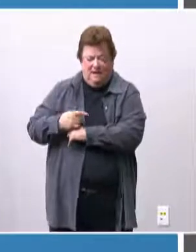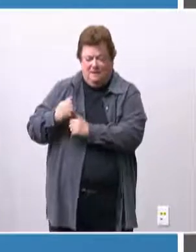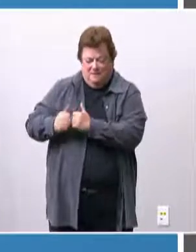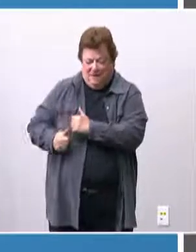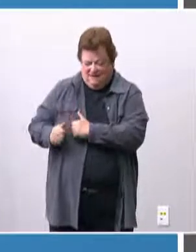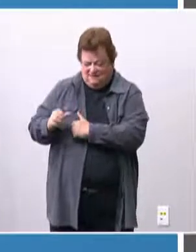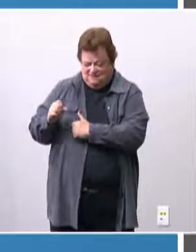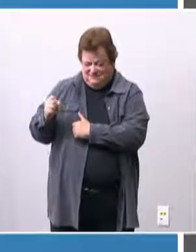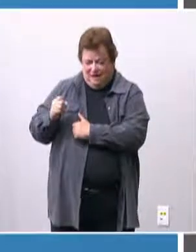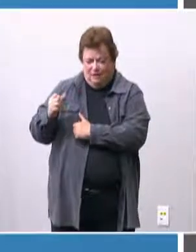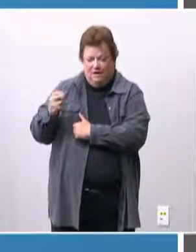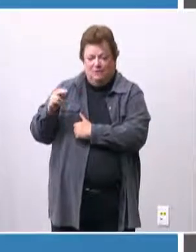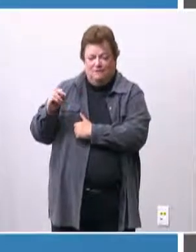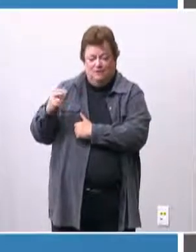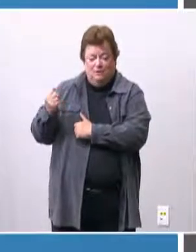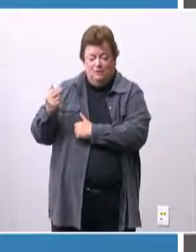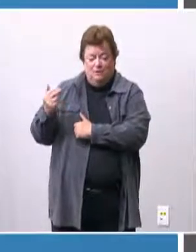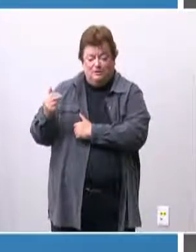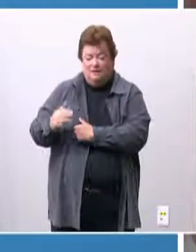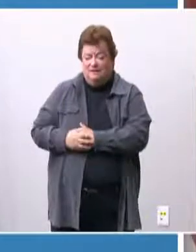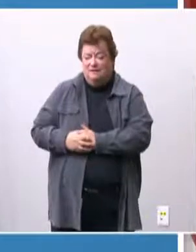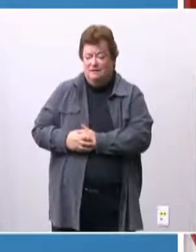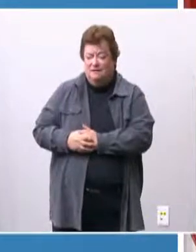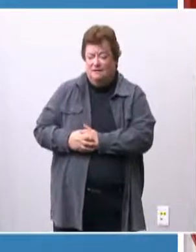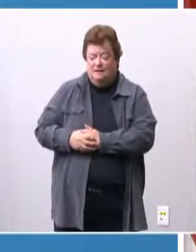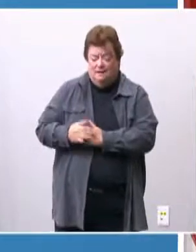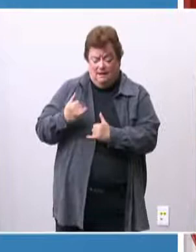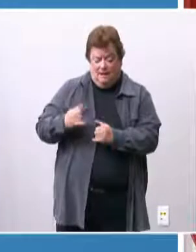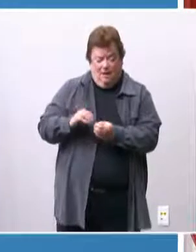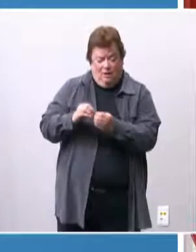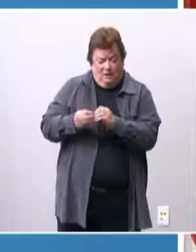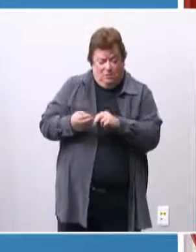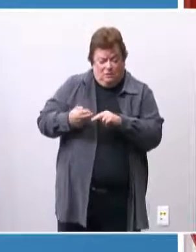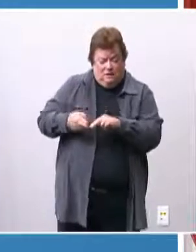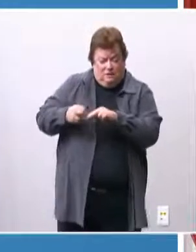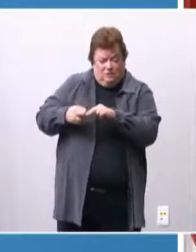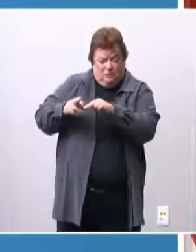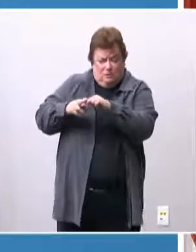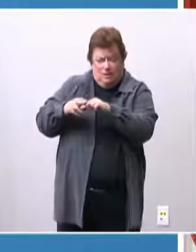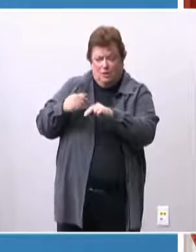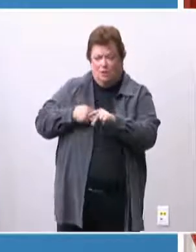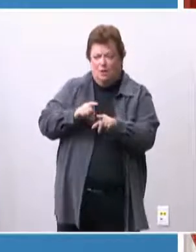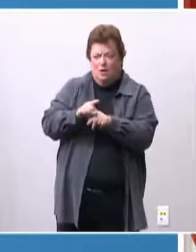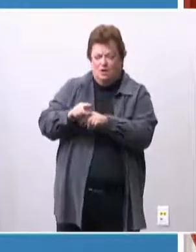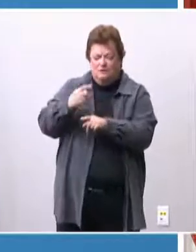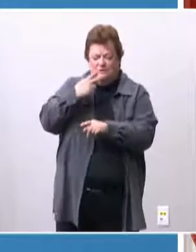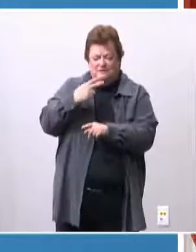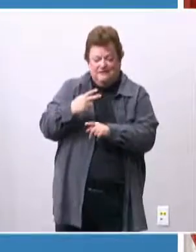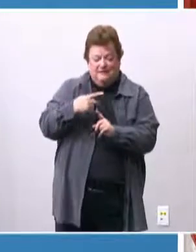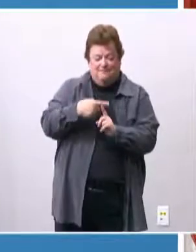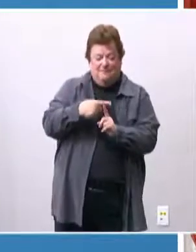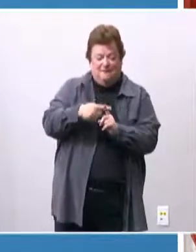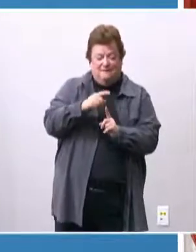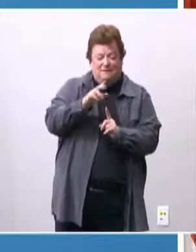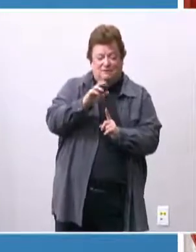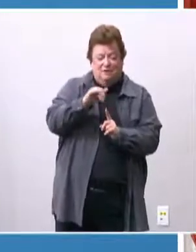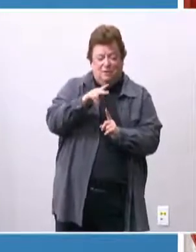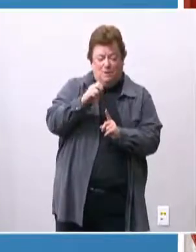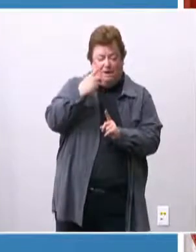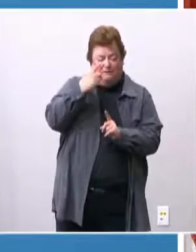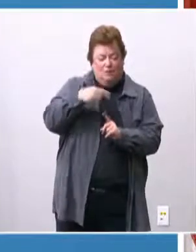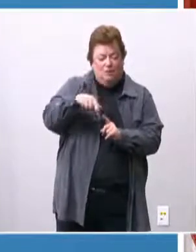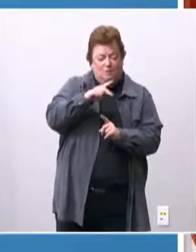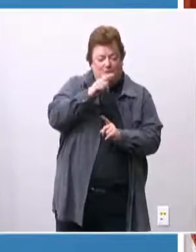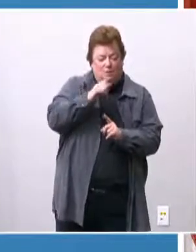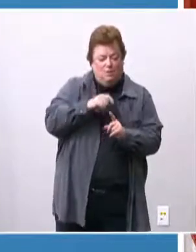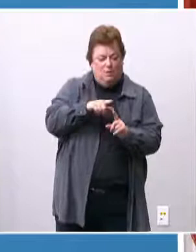November 13th. In addition to increasing cases, we have also seen an increase in positivity rate for people